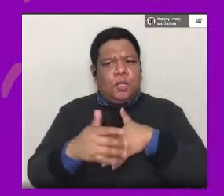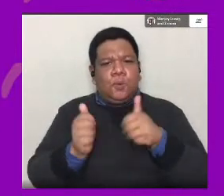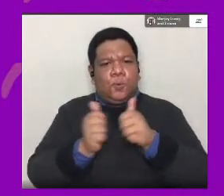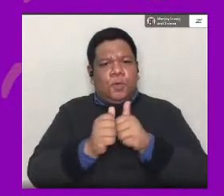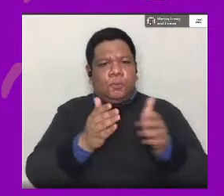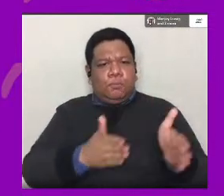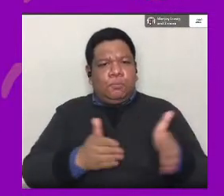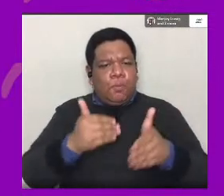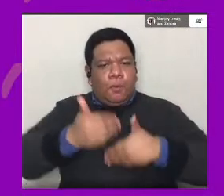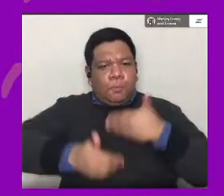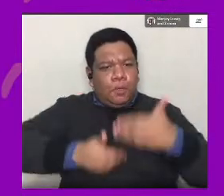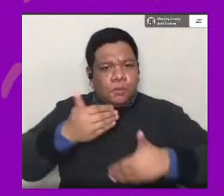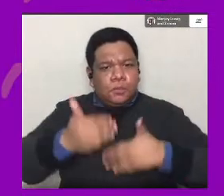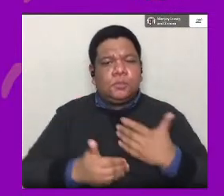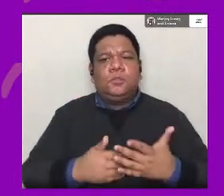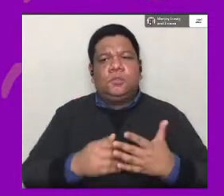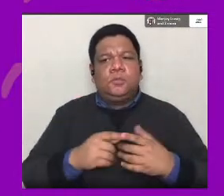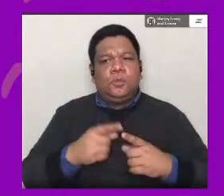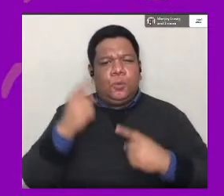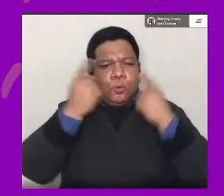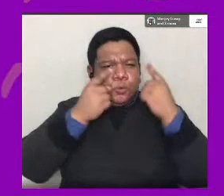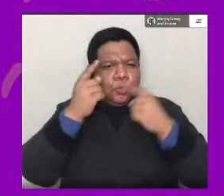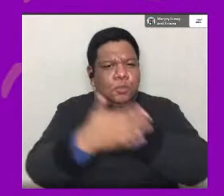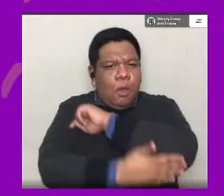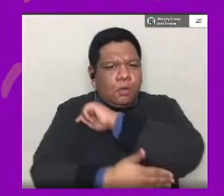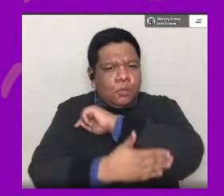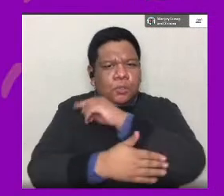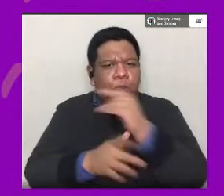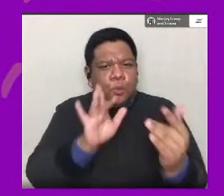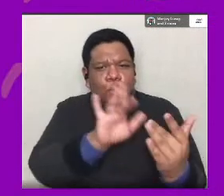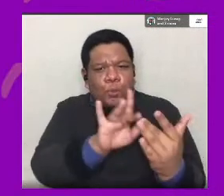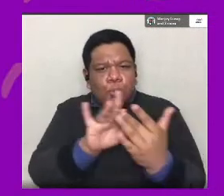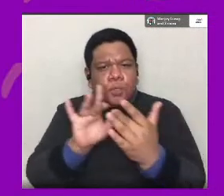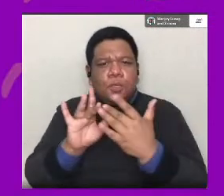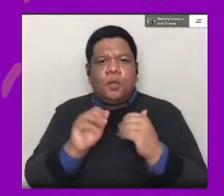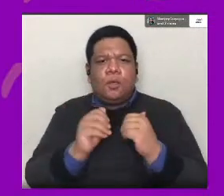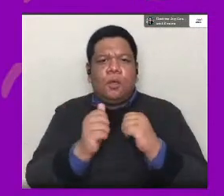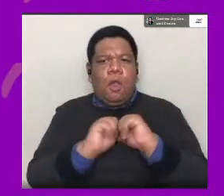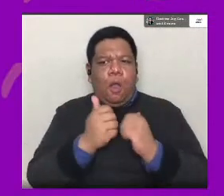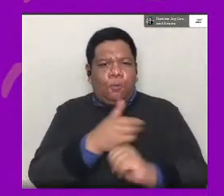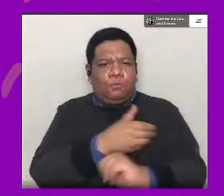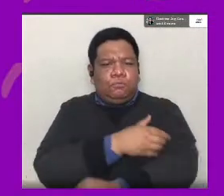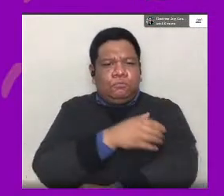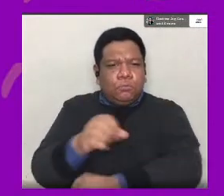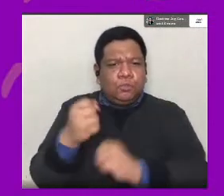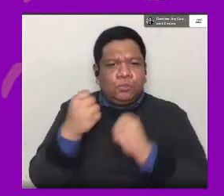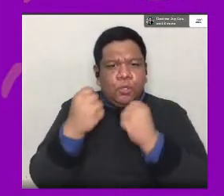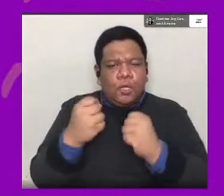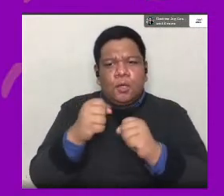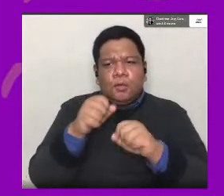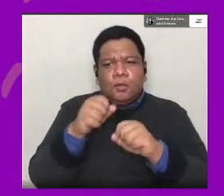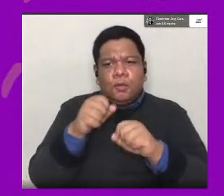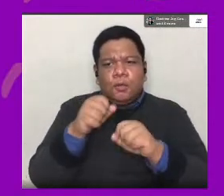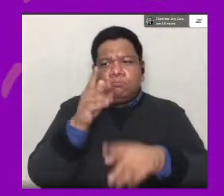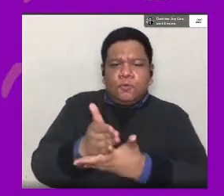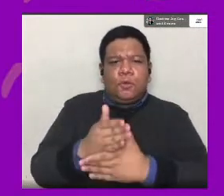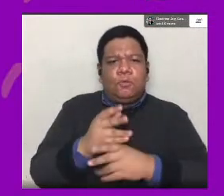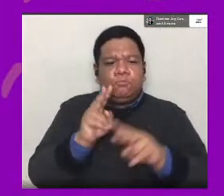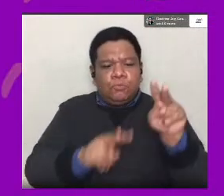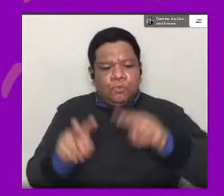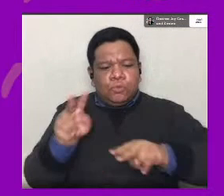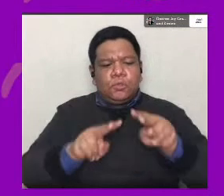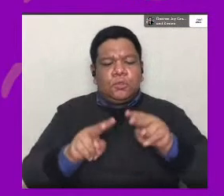country context, strengthening efforts in prevention and monitoring, and building on existing